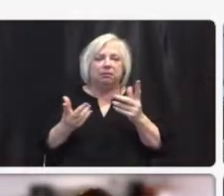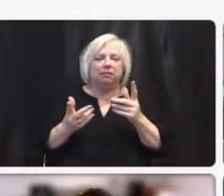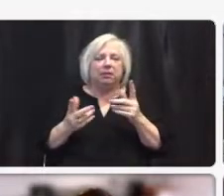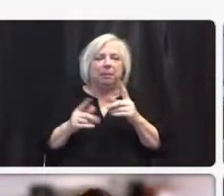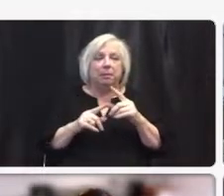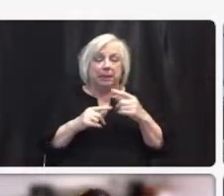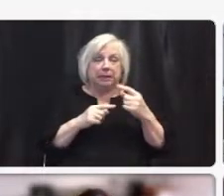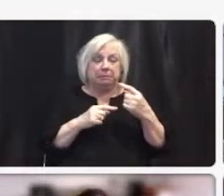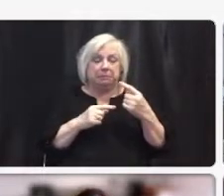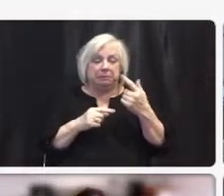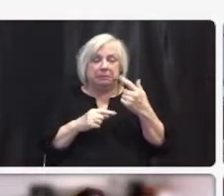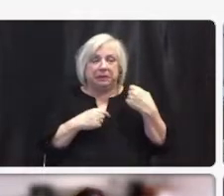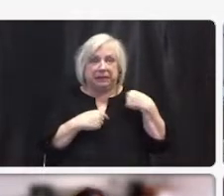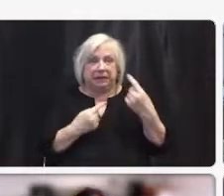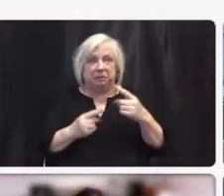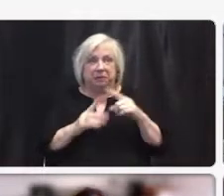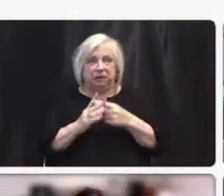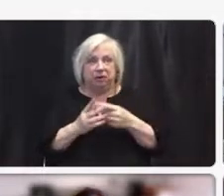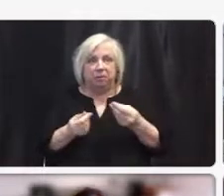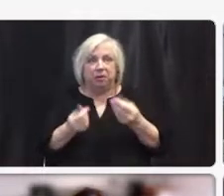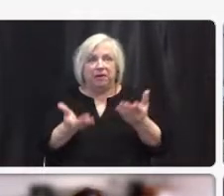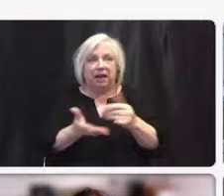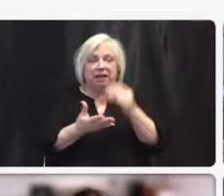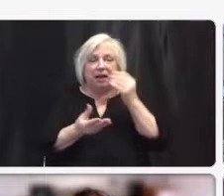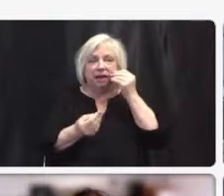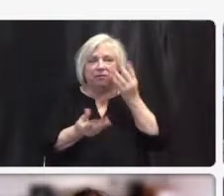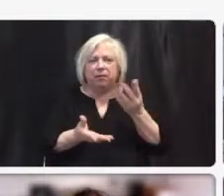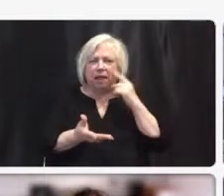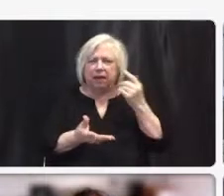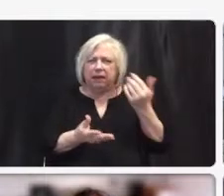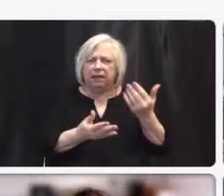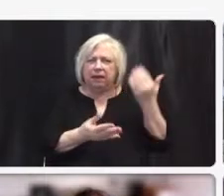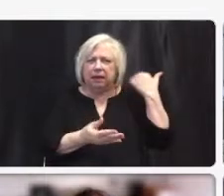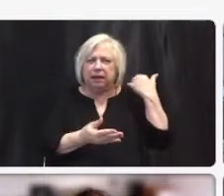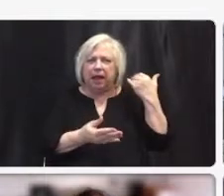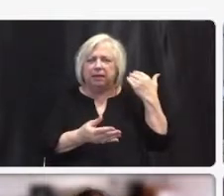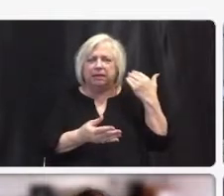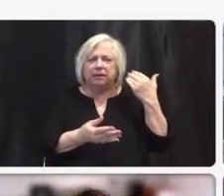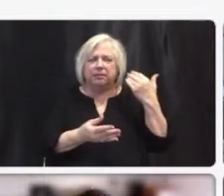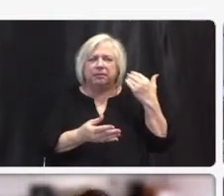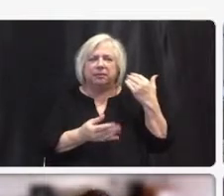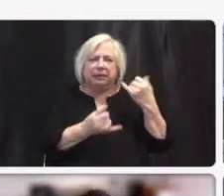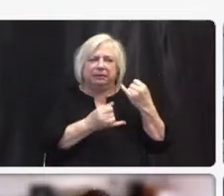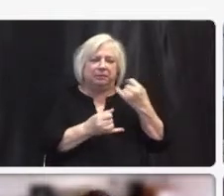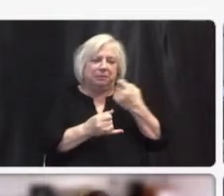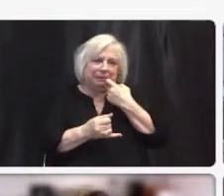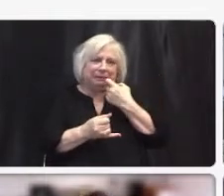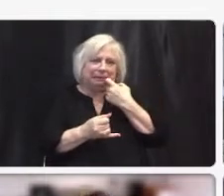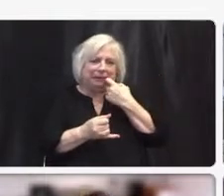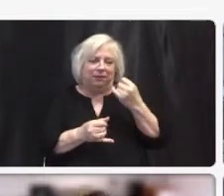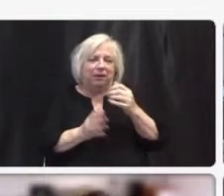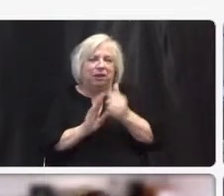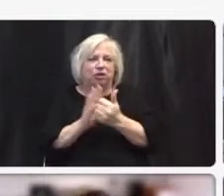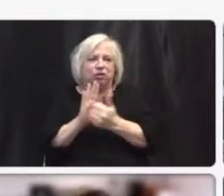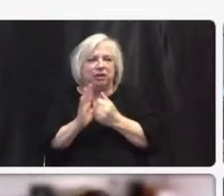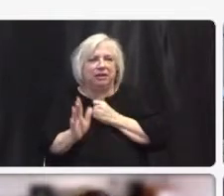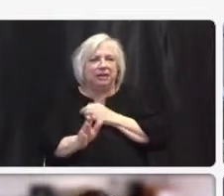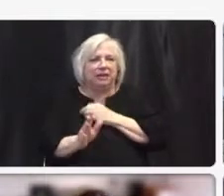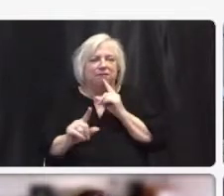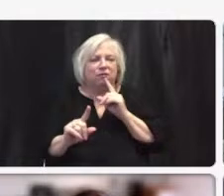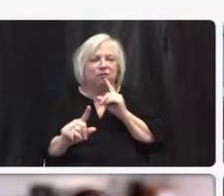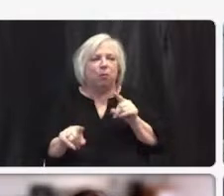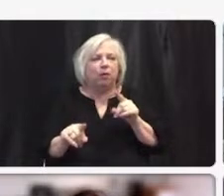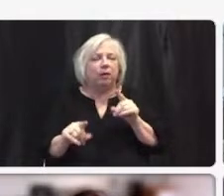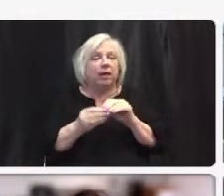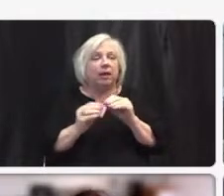Since we started providing that information, I believe it was at the last agenda within the staff reports.